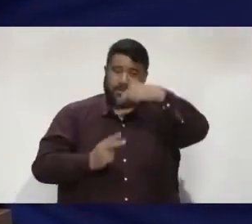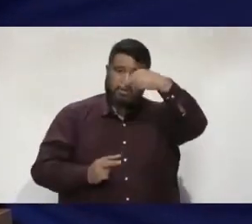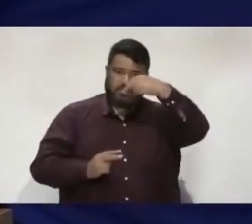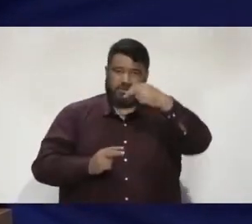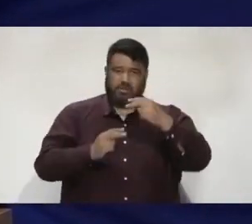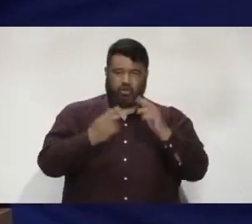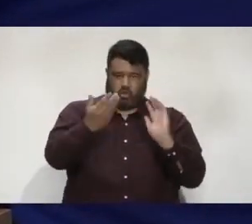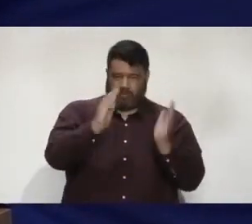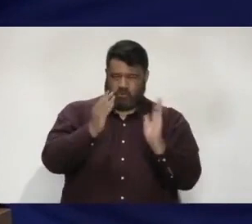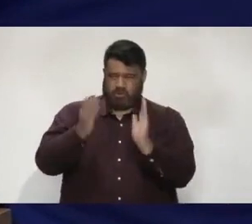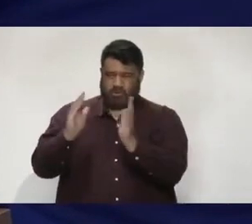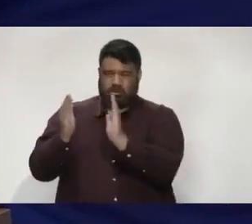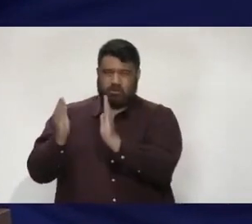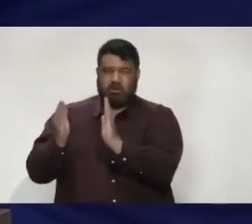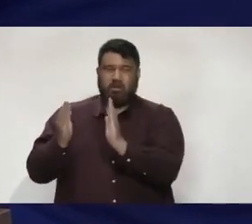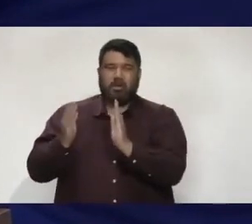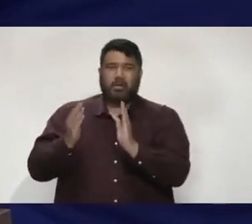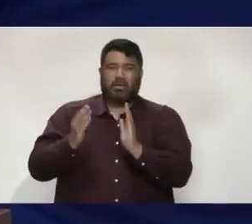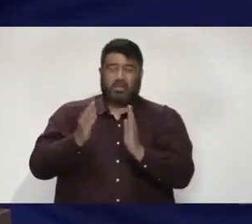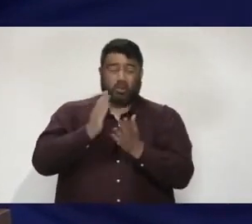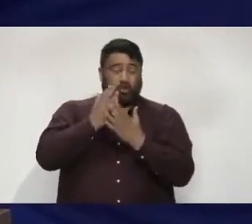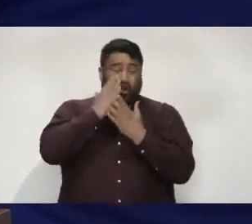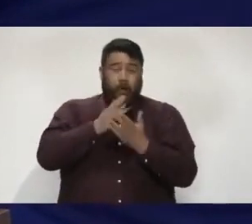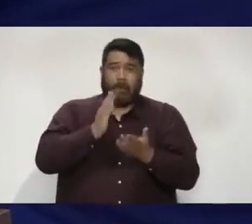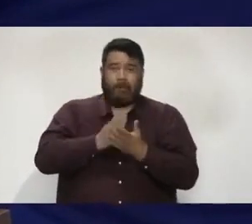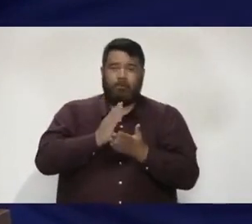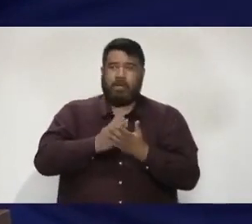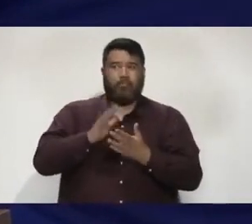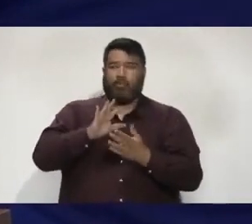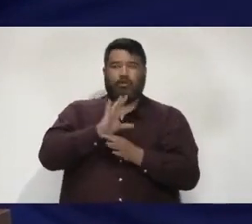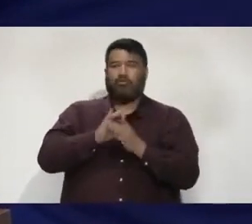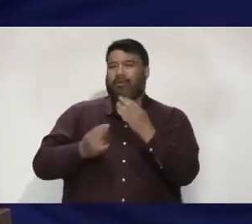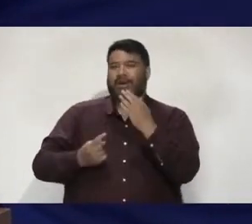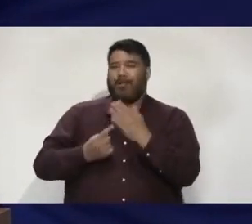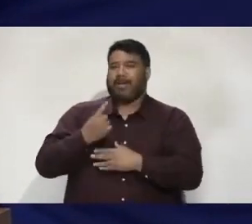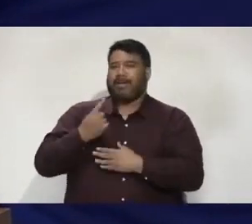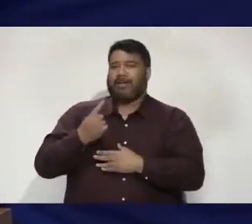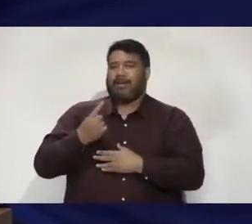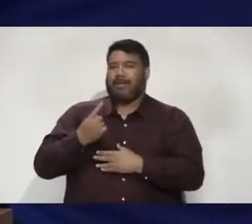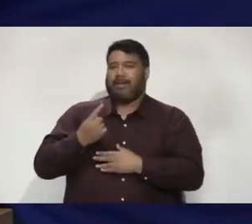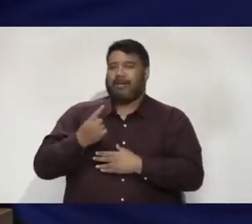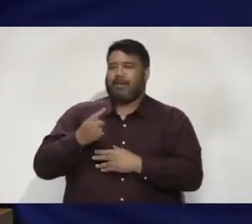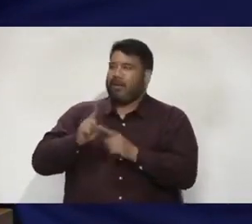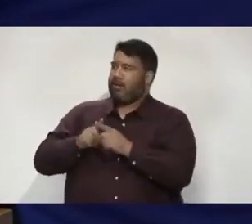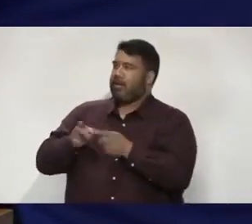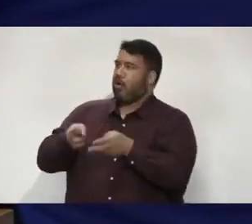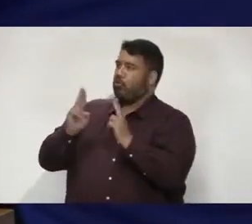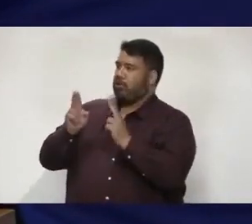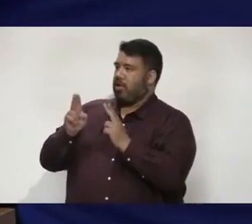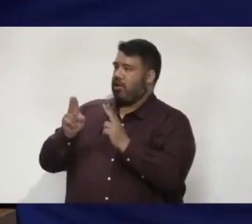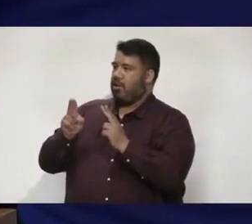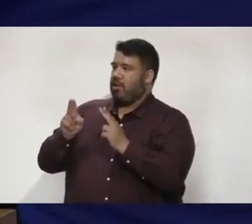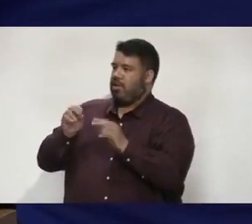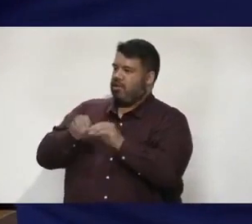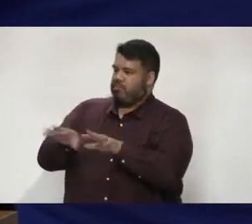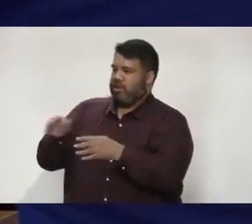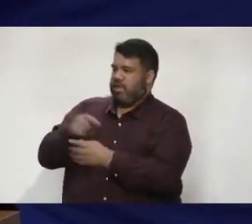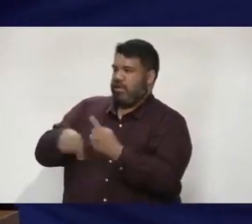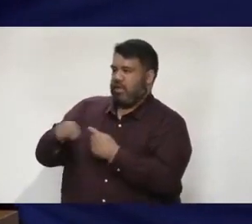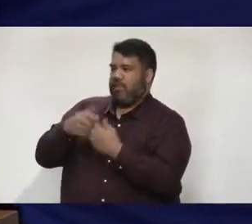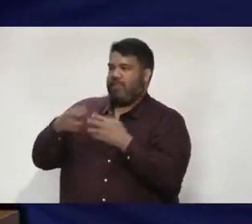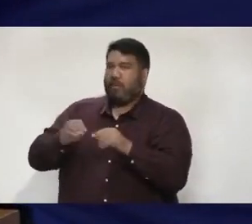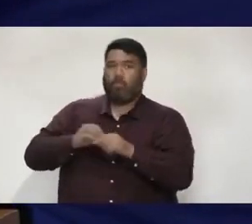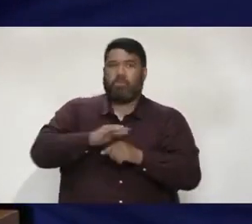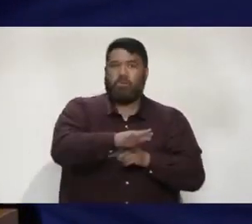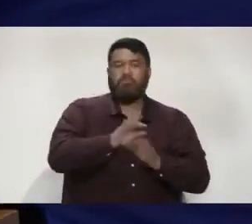in the direction that it is highly unlikely, because that is something that we've been chasing down really hard in terms of not only the strain